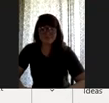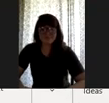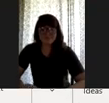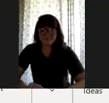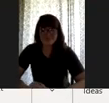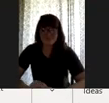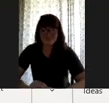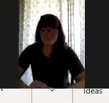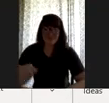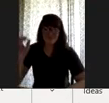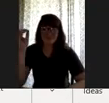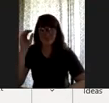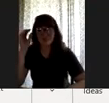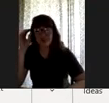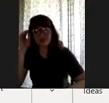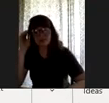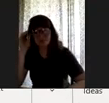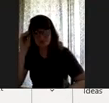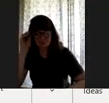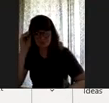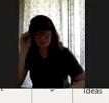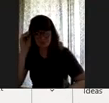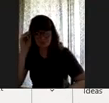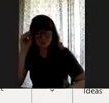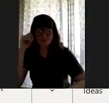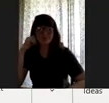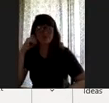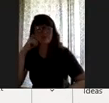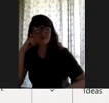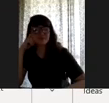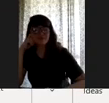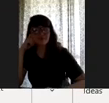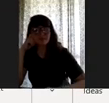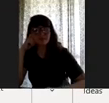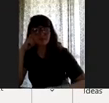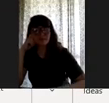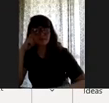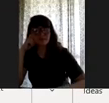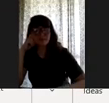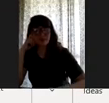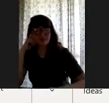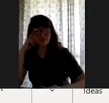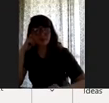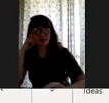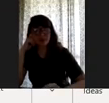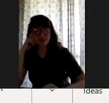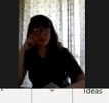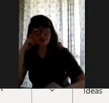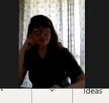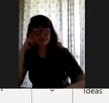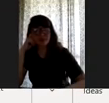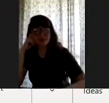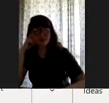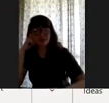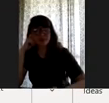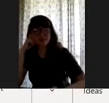is an omicron, okay? Okay. And this O down here is an omega. Uh-huh, the big O, little